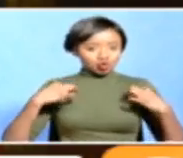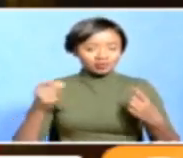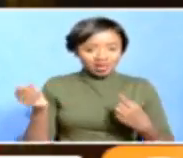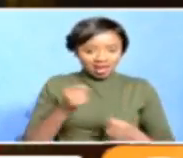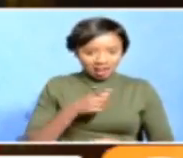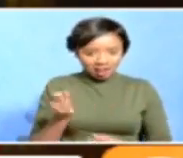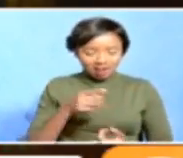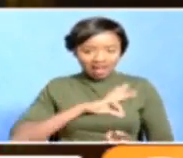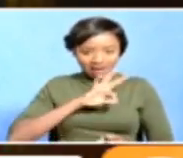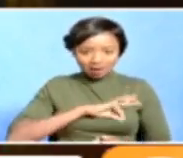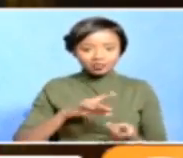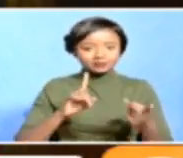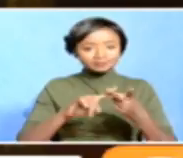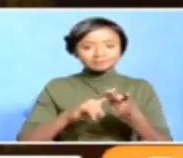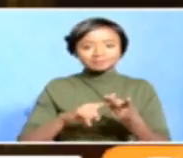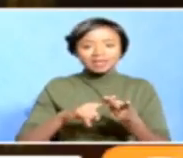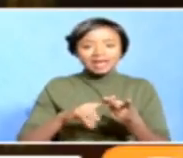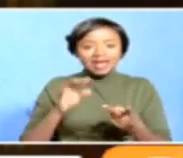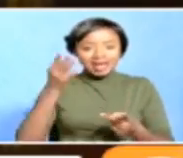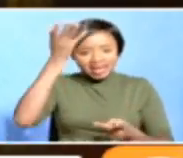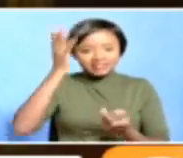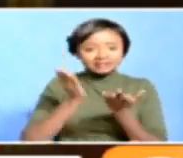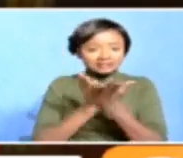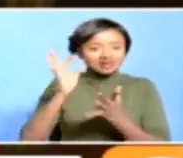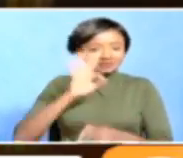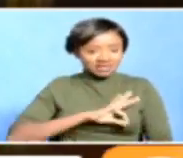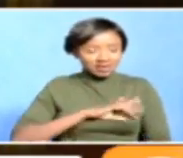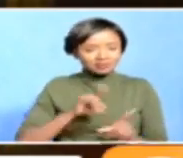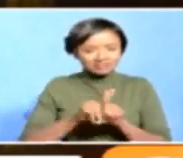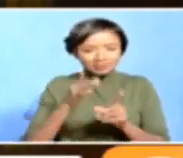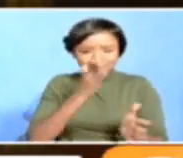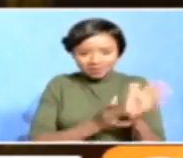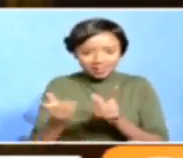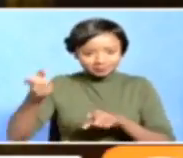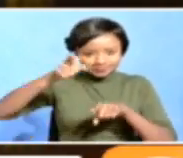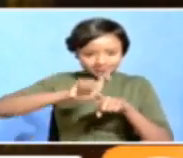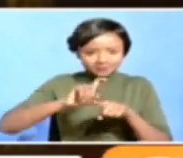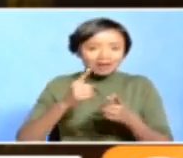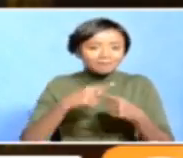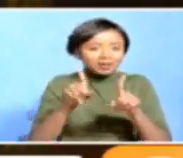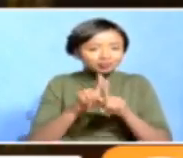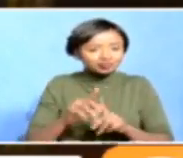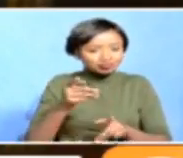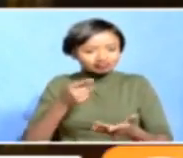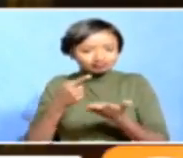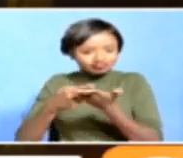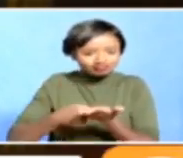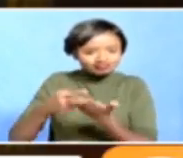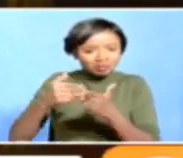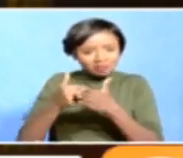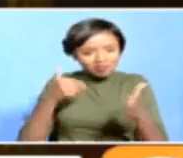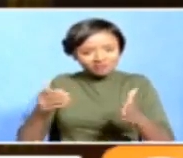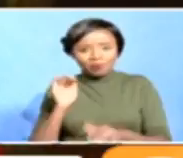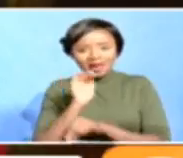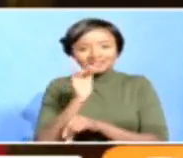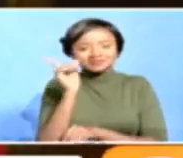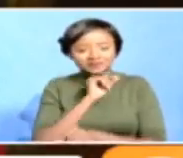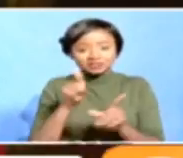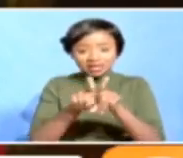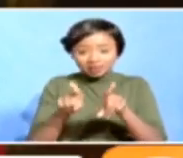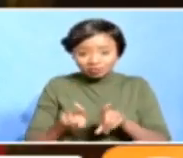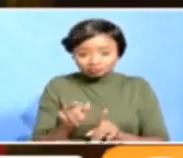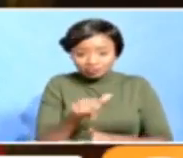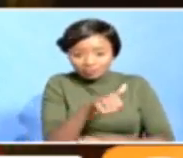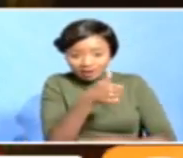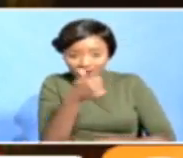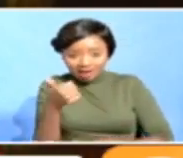as the nursing service allowance, all this being negotiated from what the nurses had asked for earlier. Another bone of contention